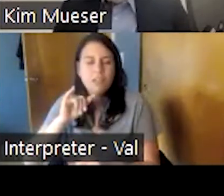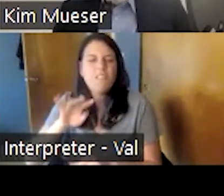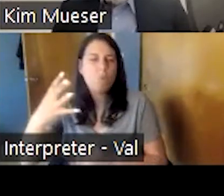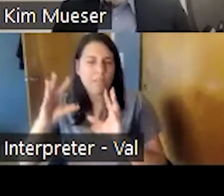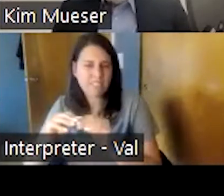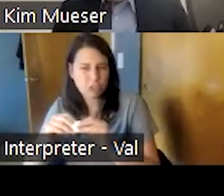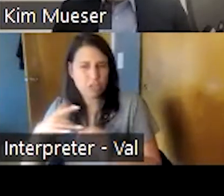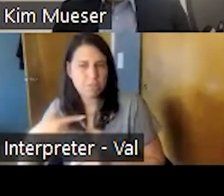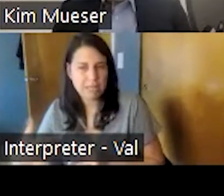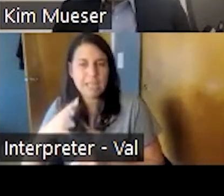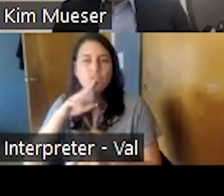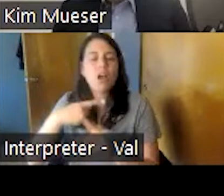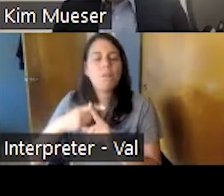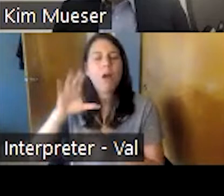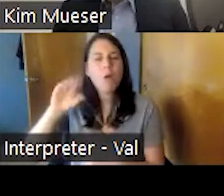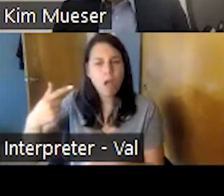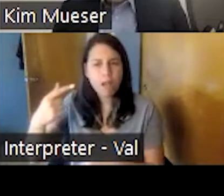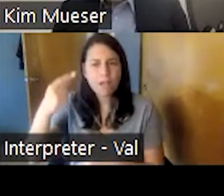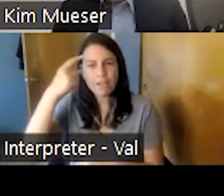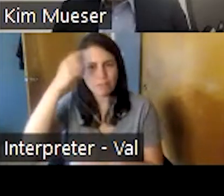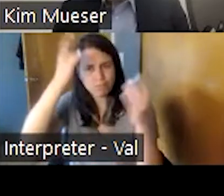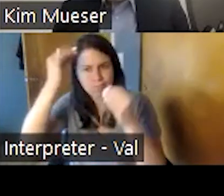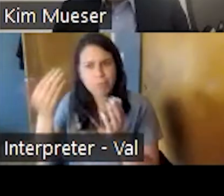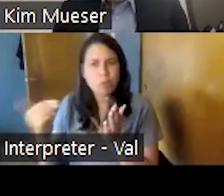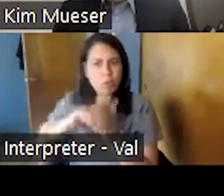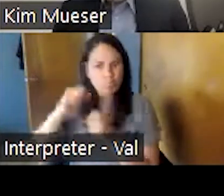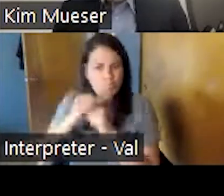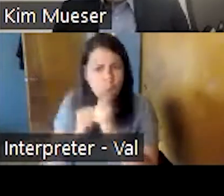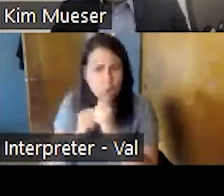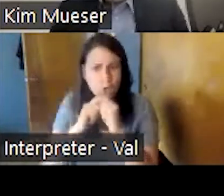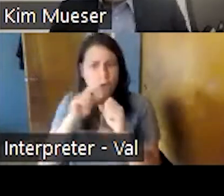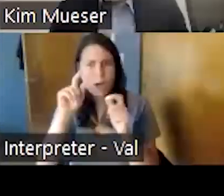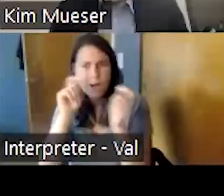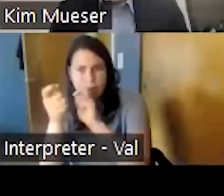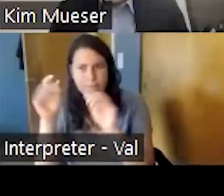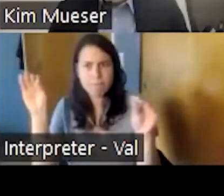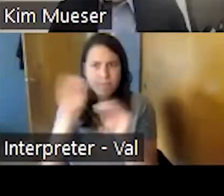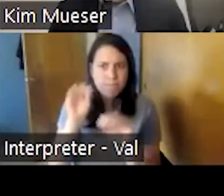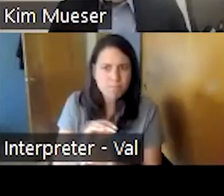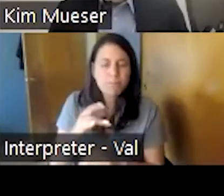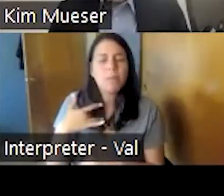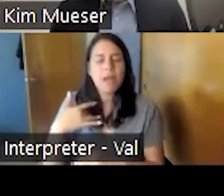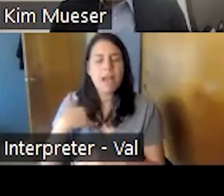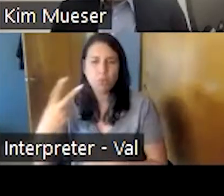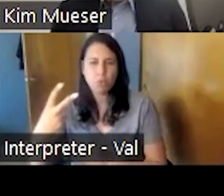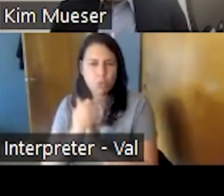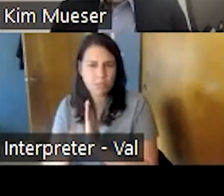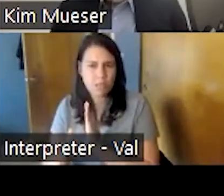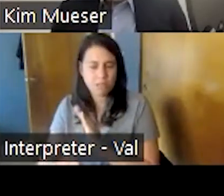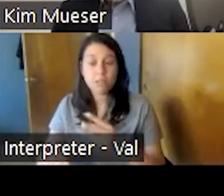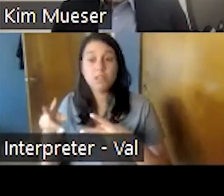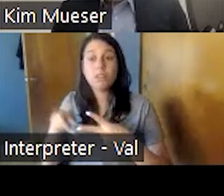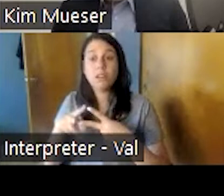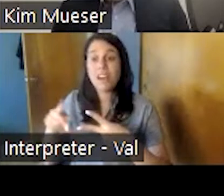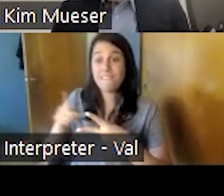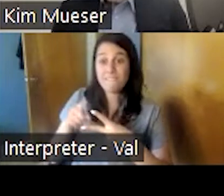And we have found it very helpful to divide teaching cognitive restructuring into 2 different skills. The first skill is